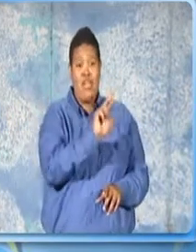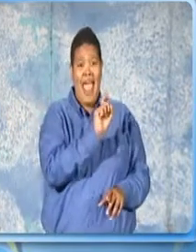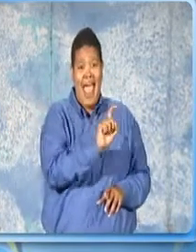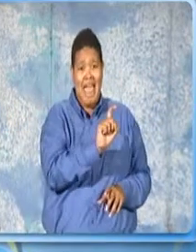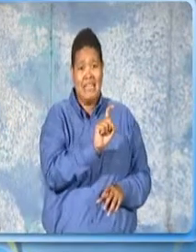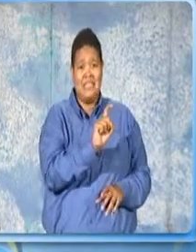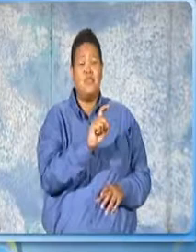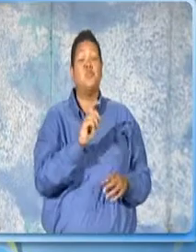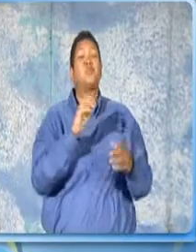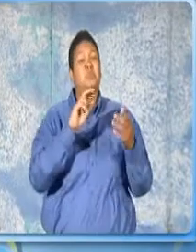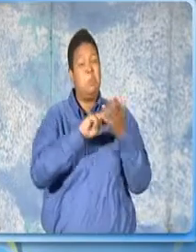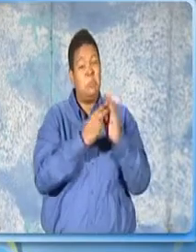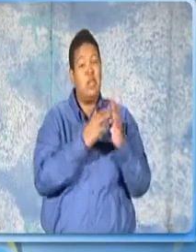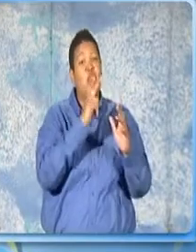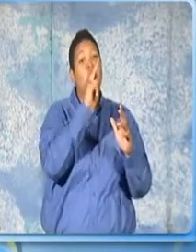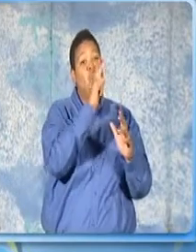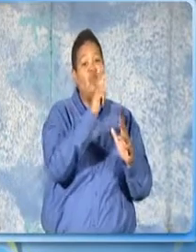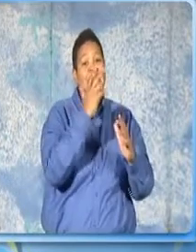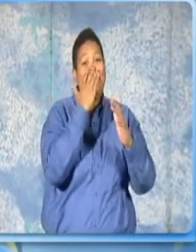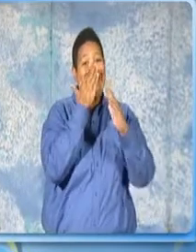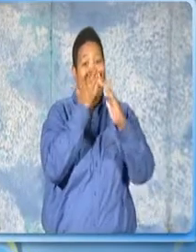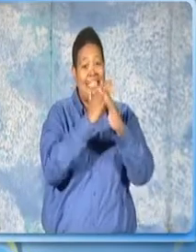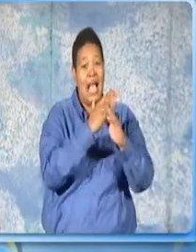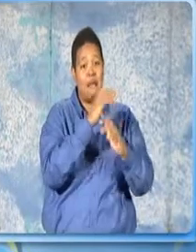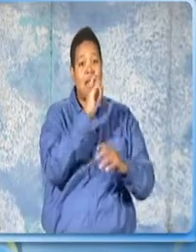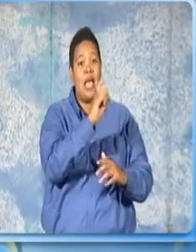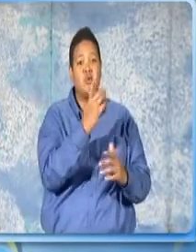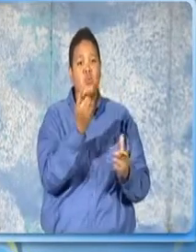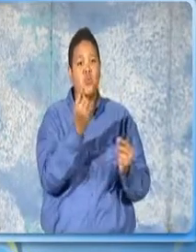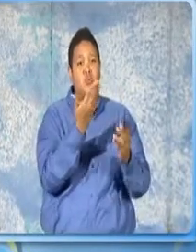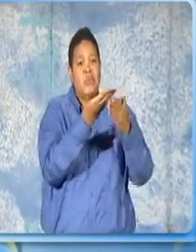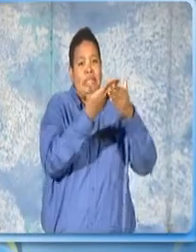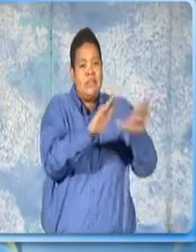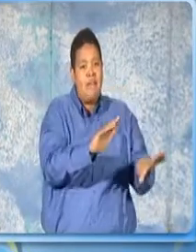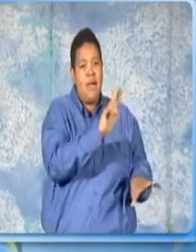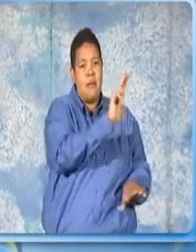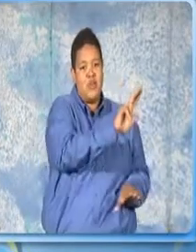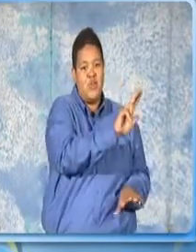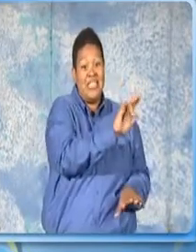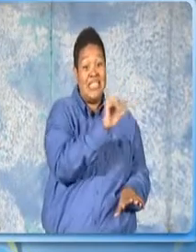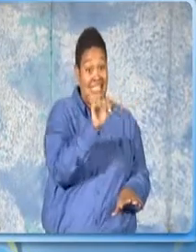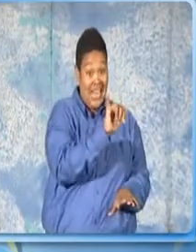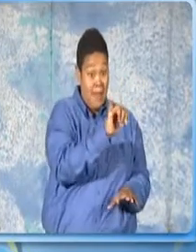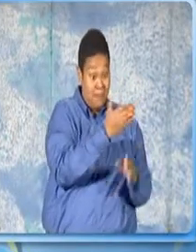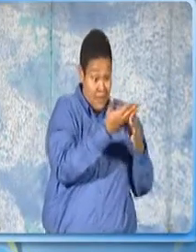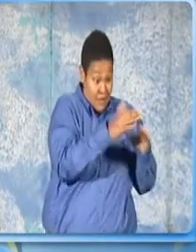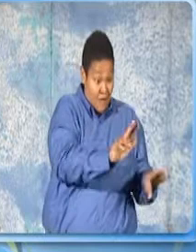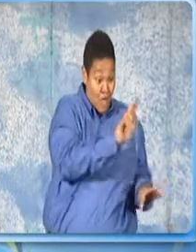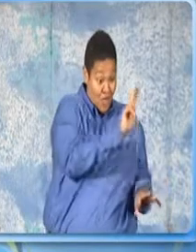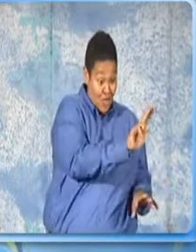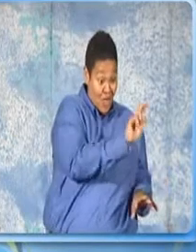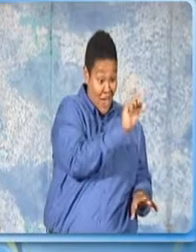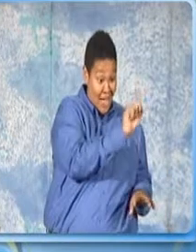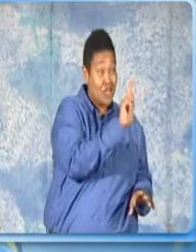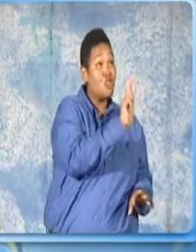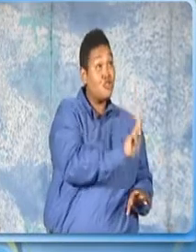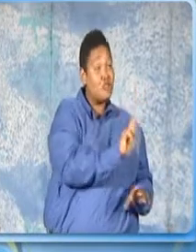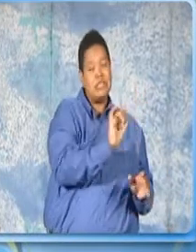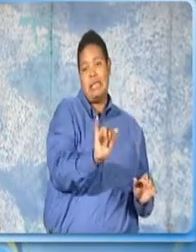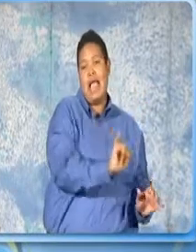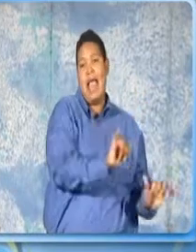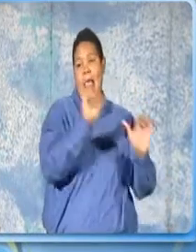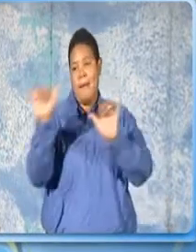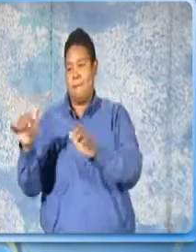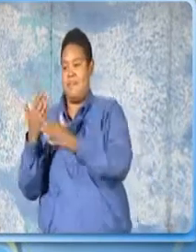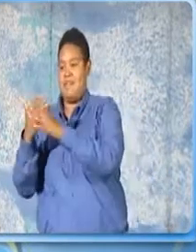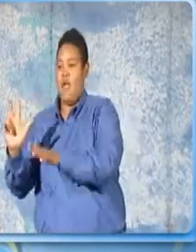means 3 times x, we divide by 3. And as usual, What we do on one side, we must do on the